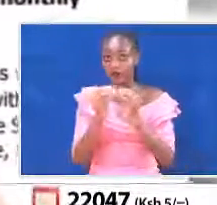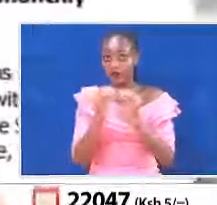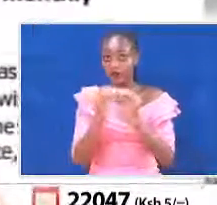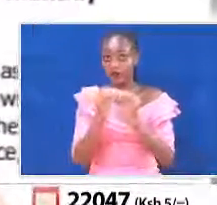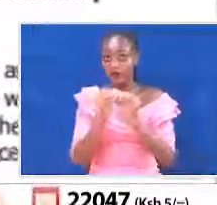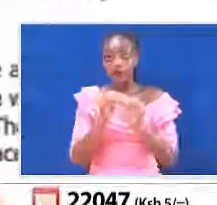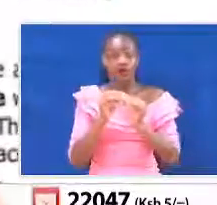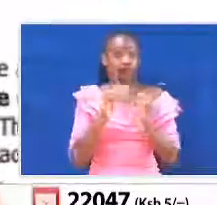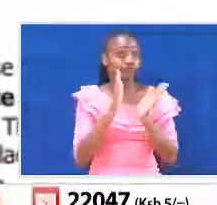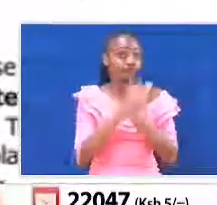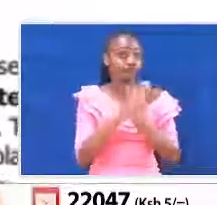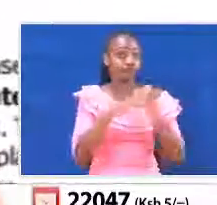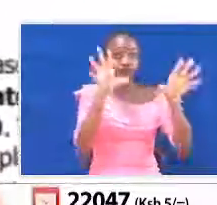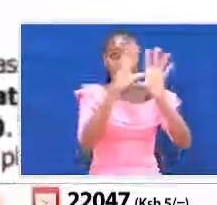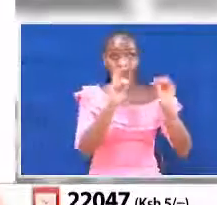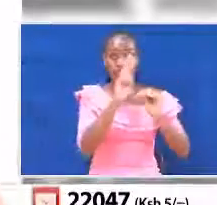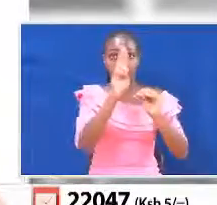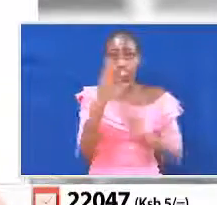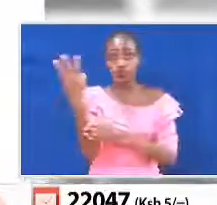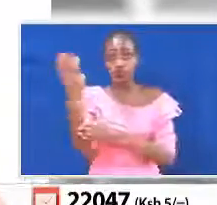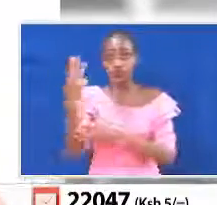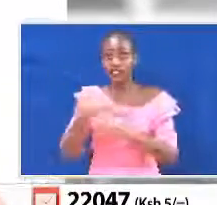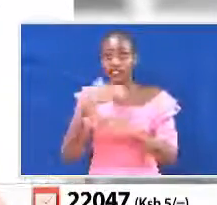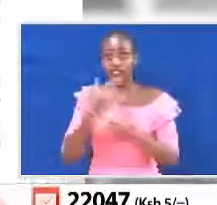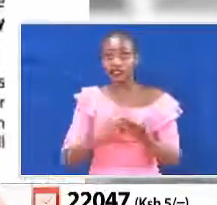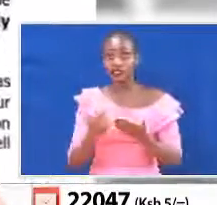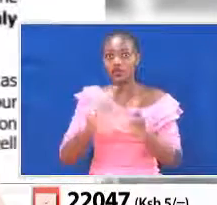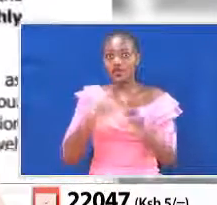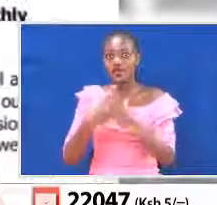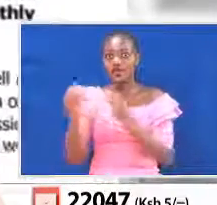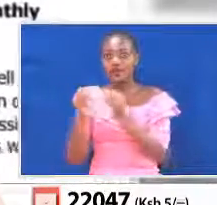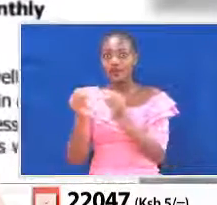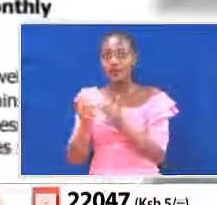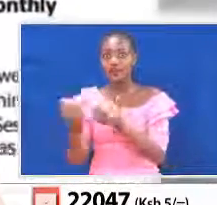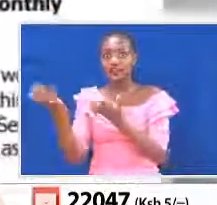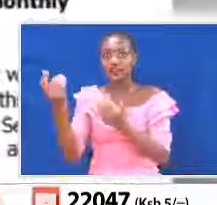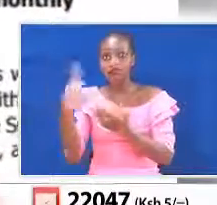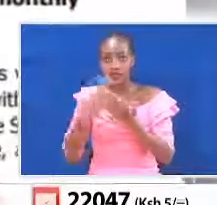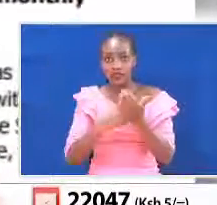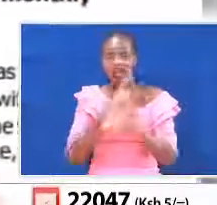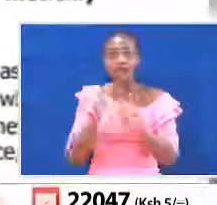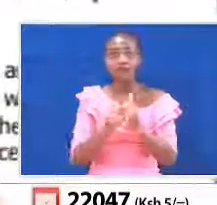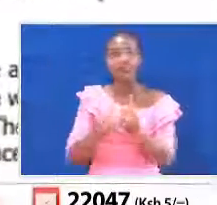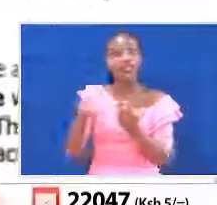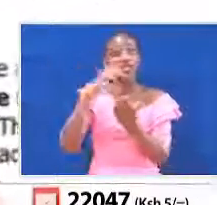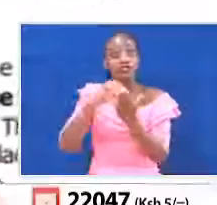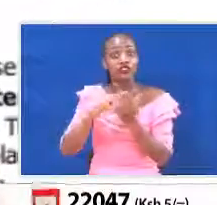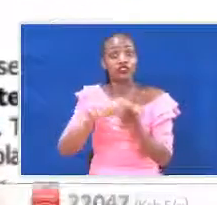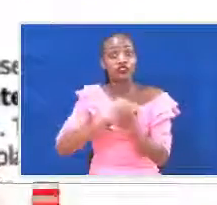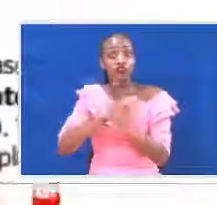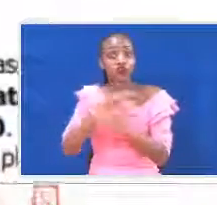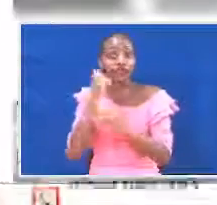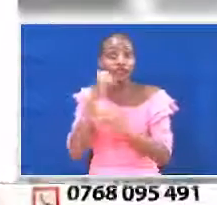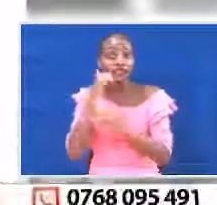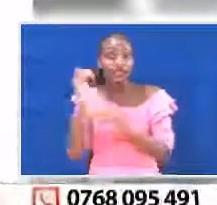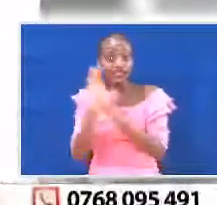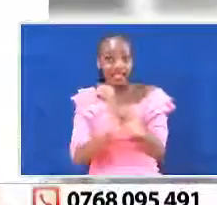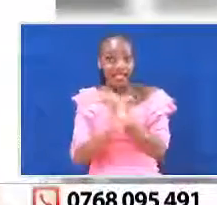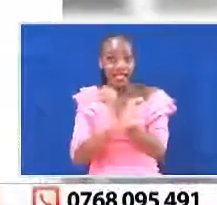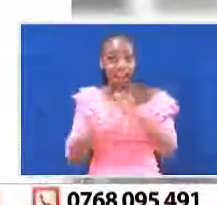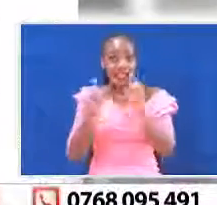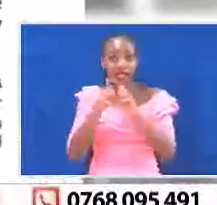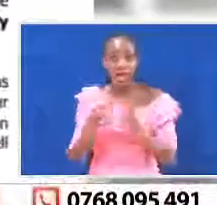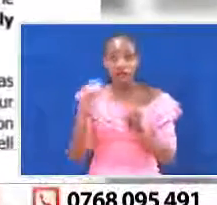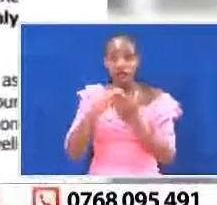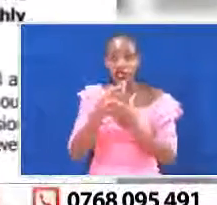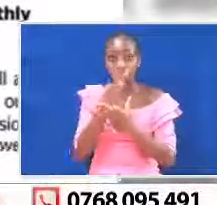President Uhuru Kenyatta for Wednesday next week. The meeting will review the current status of COVID-19 in the country and will include